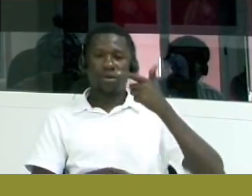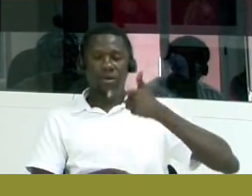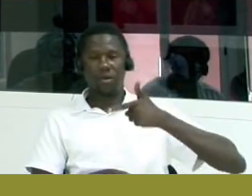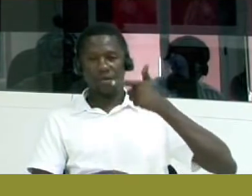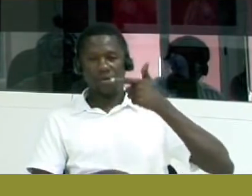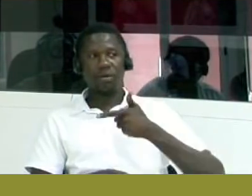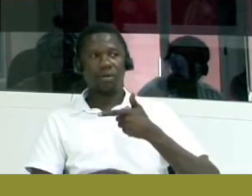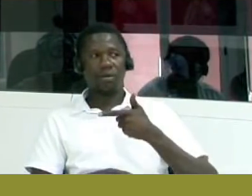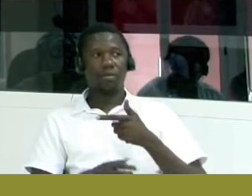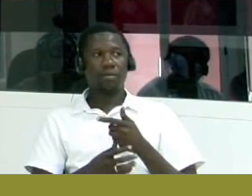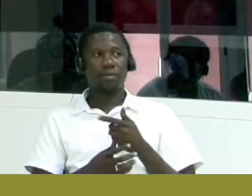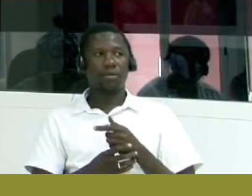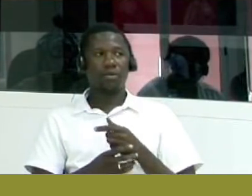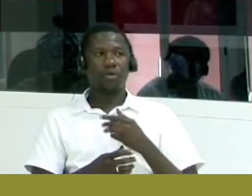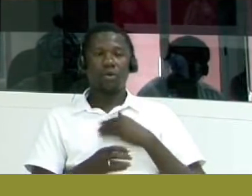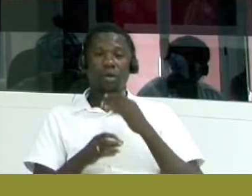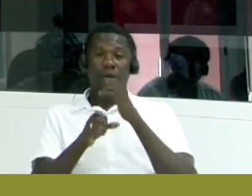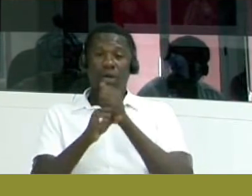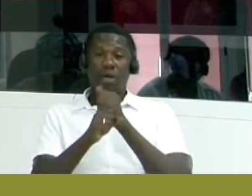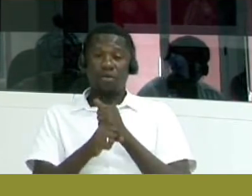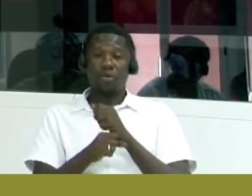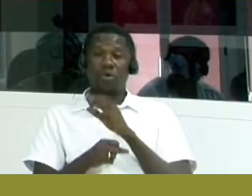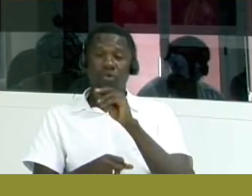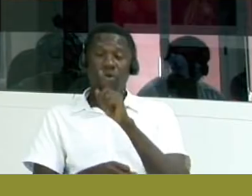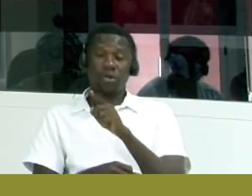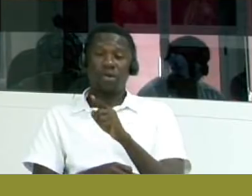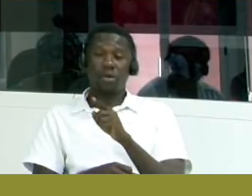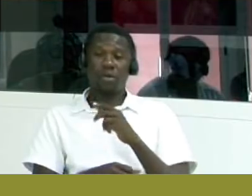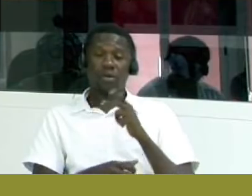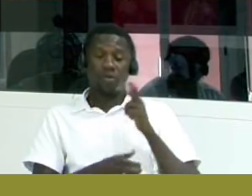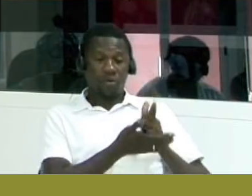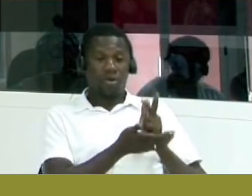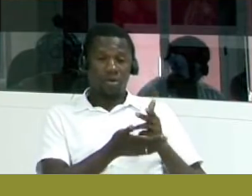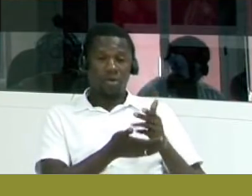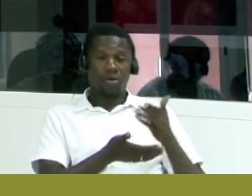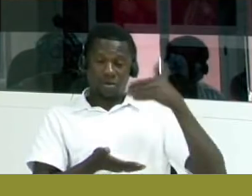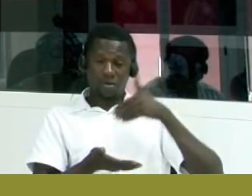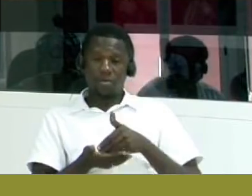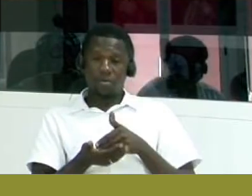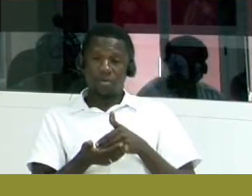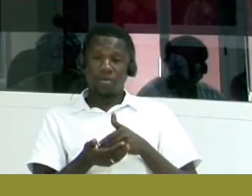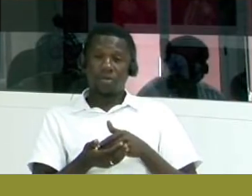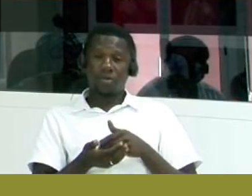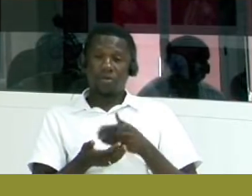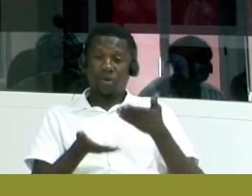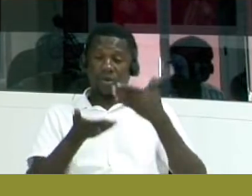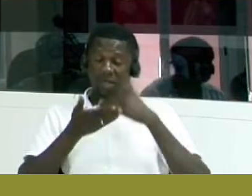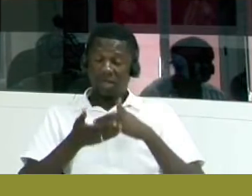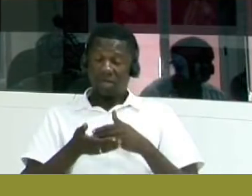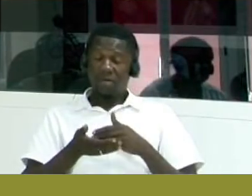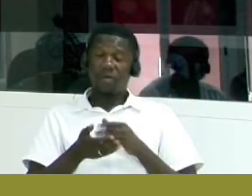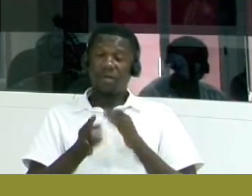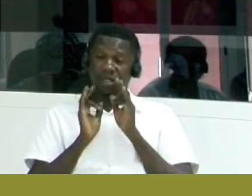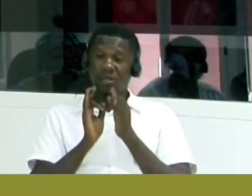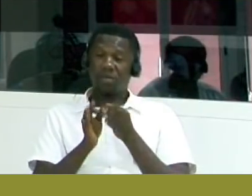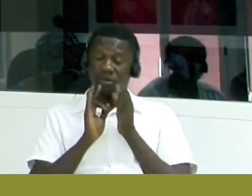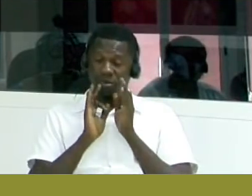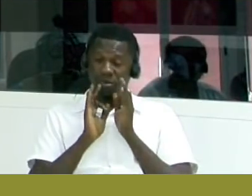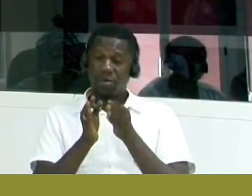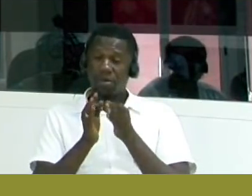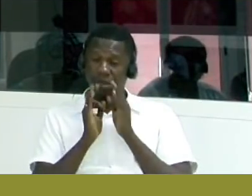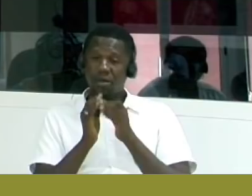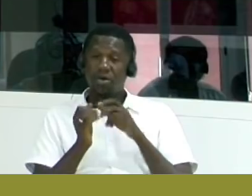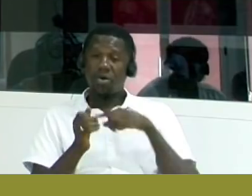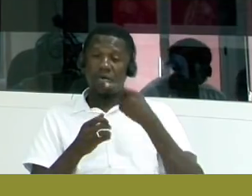To help us do that, witnesses come here to give us details of